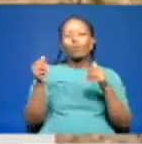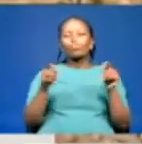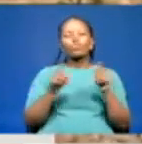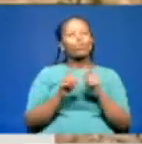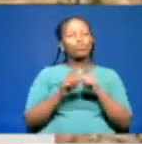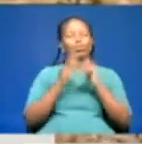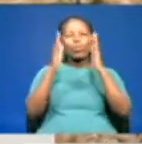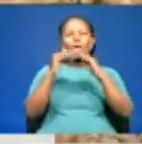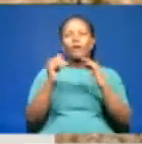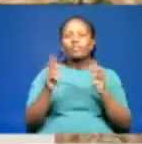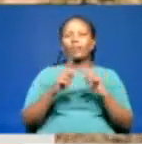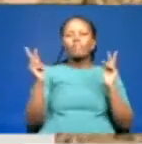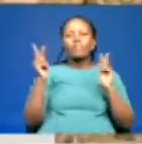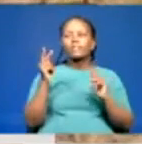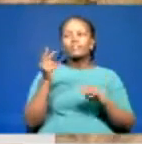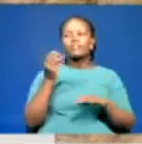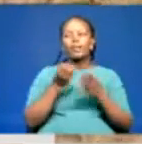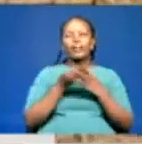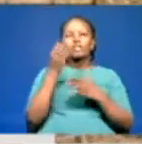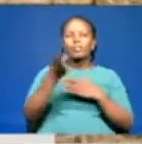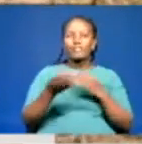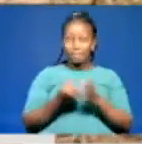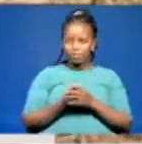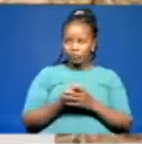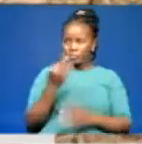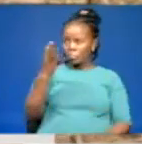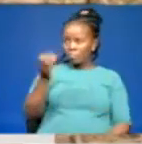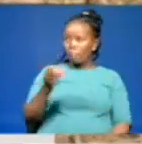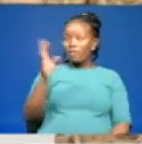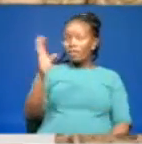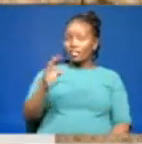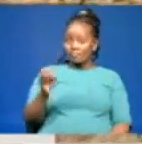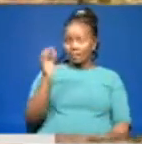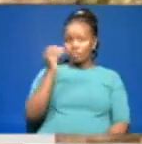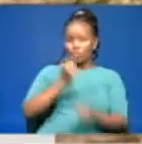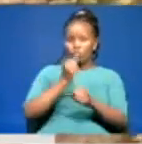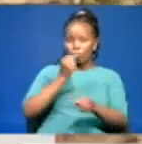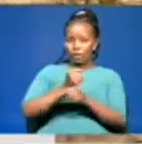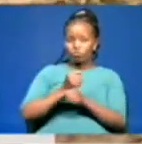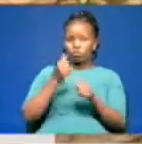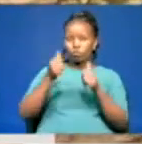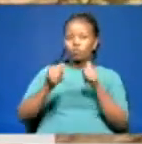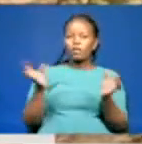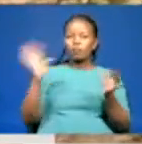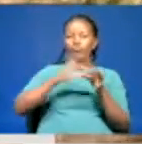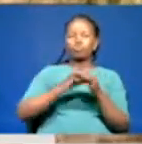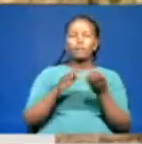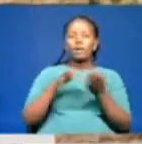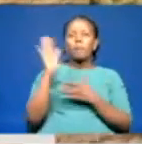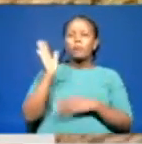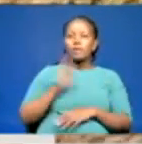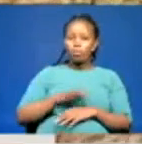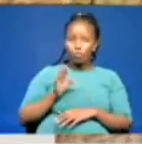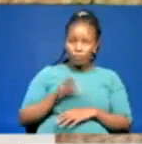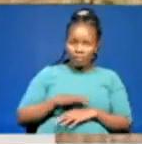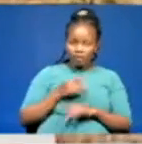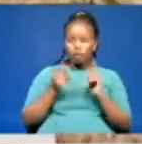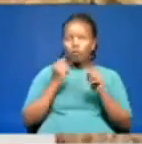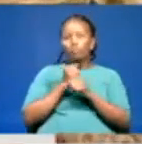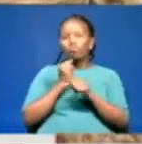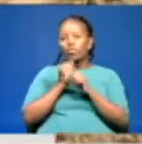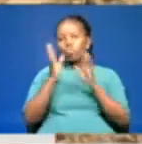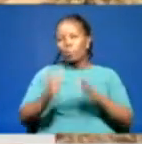expensive. 30% of the workforce that we have consulted and brought on board are mainly women, all the way from the casual workers to the